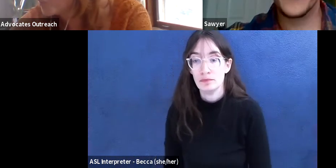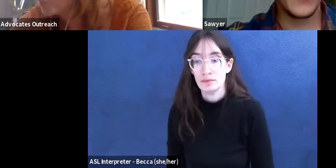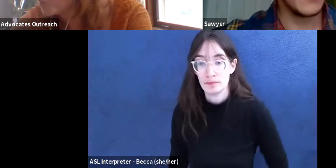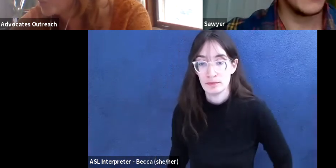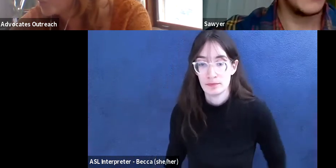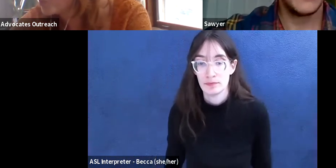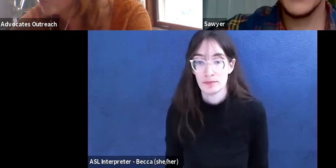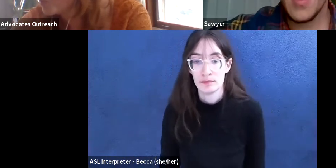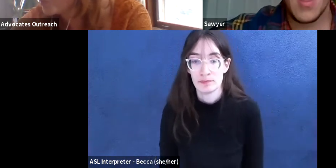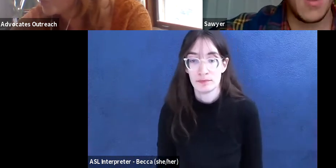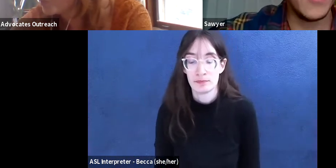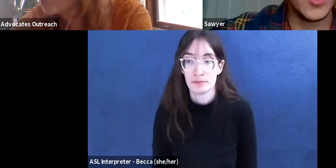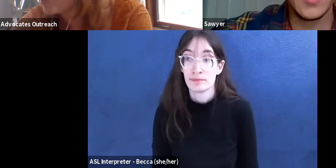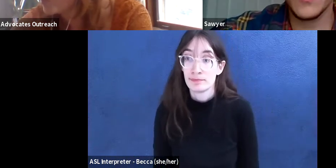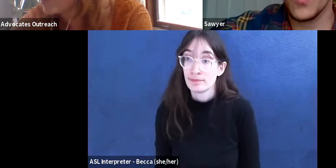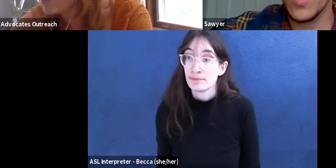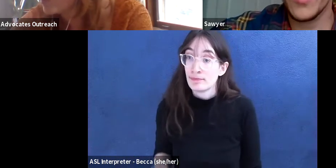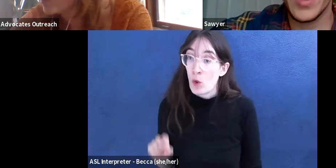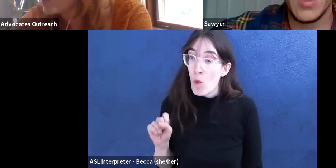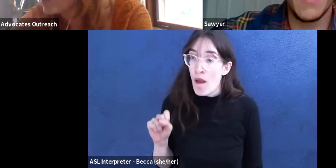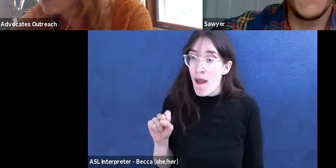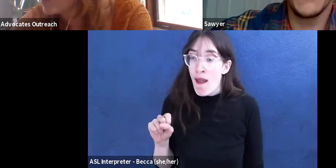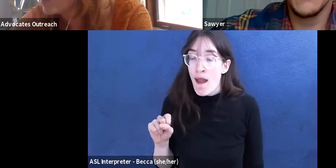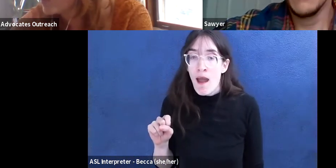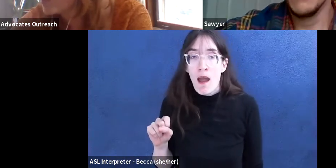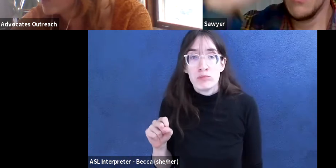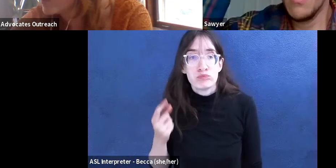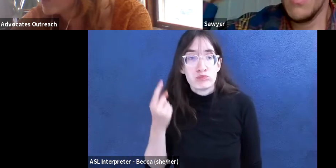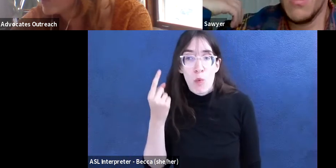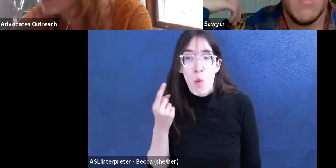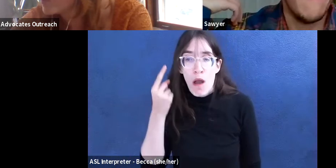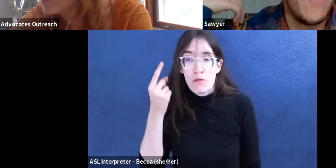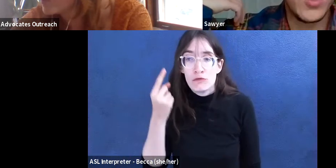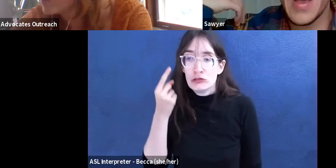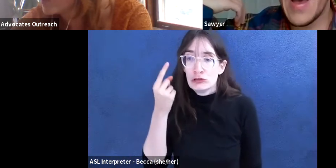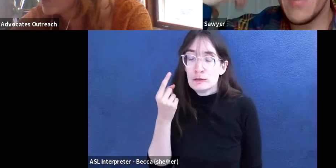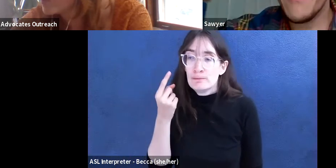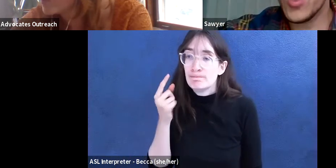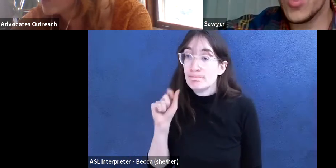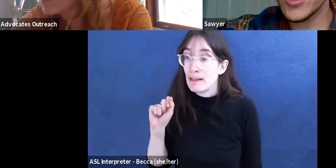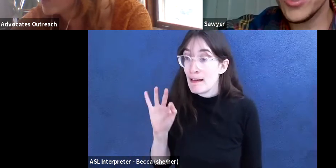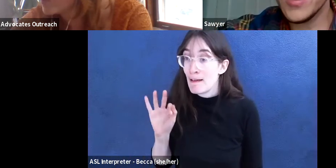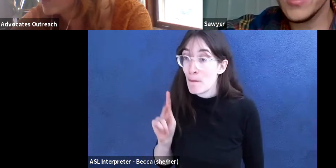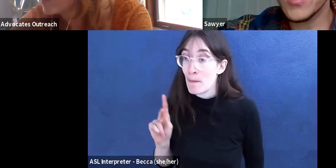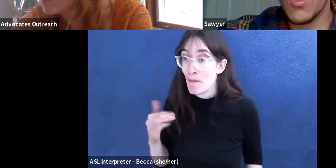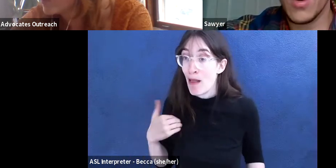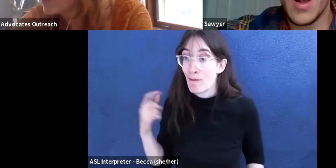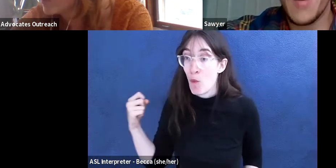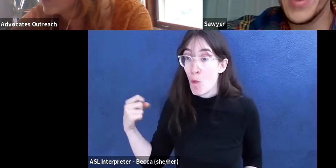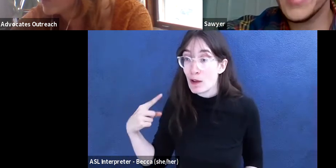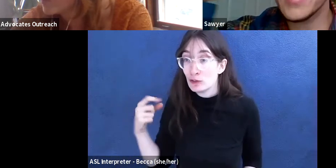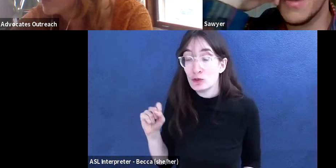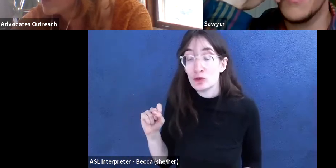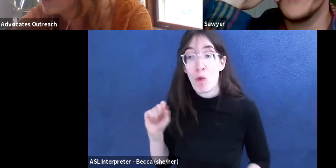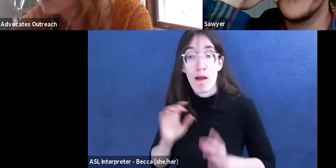the blocks and the soccer ball and the dinosaur and the doll. And there doesn't have to